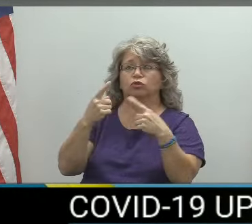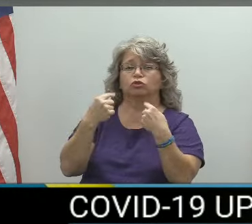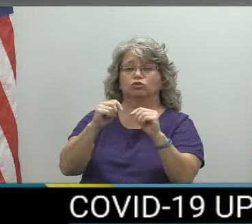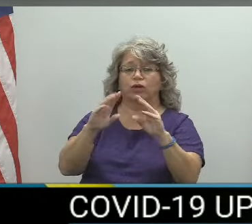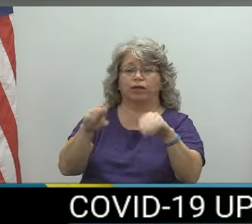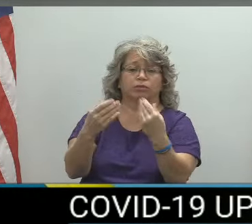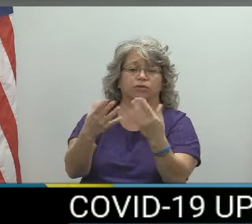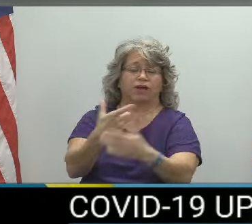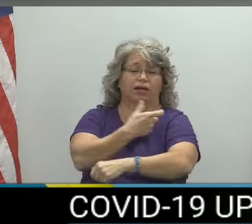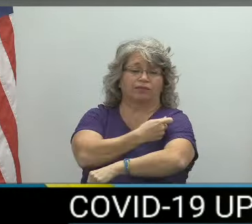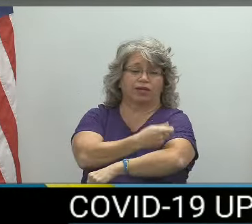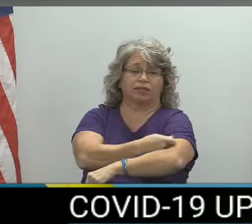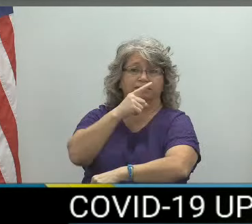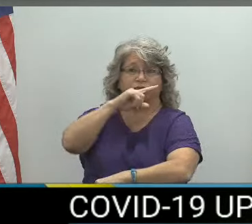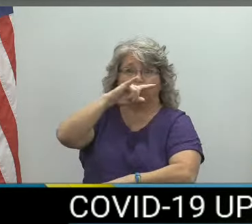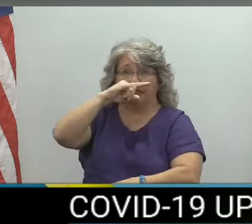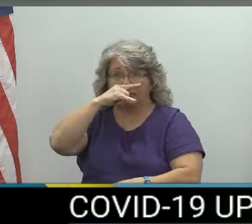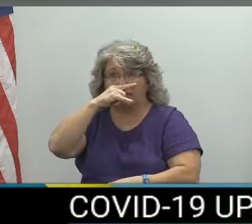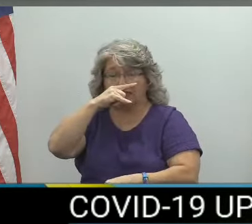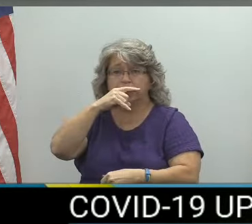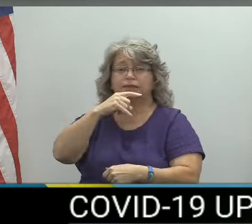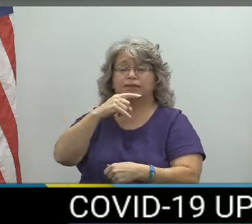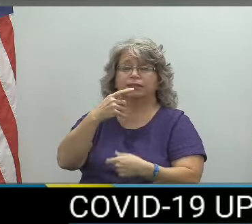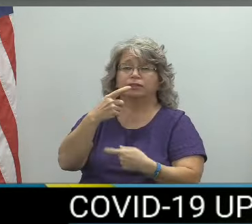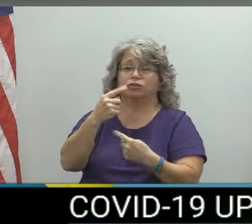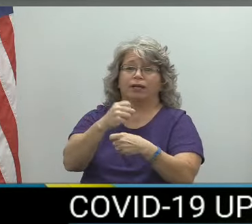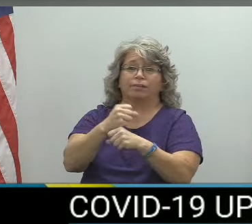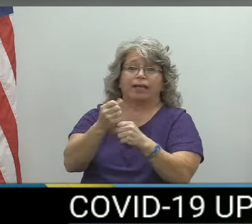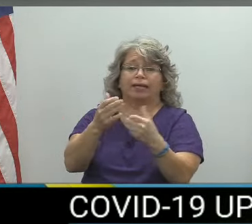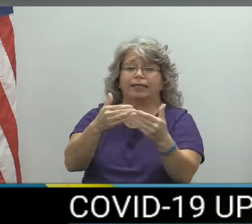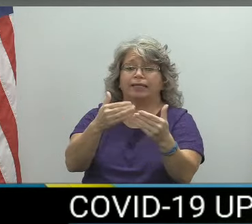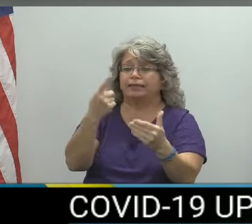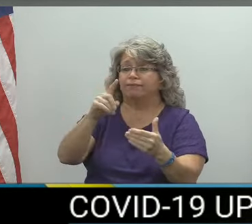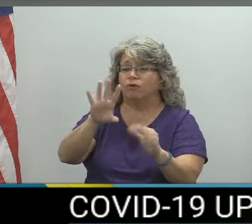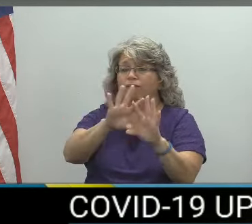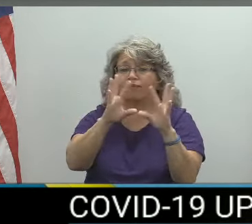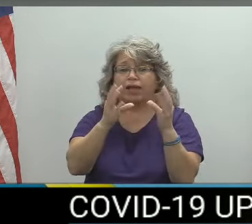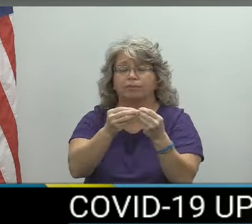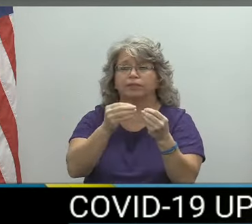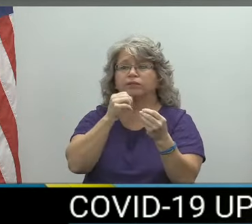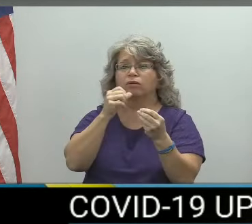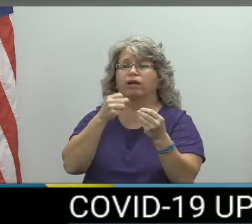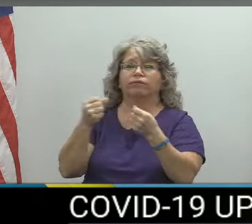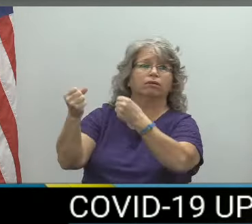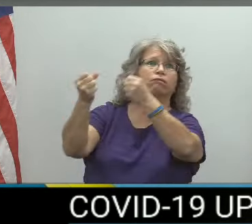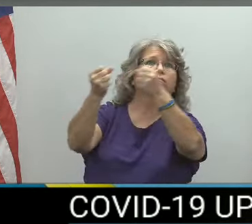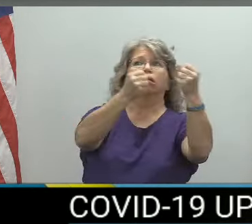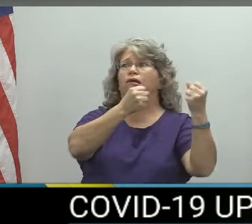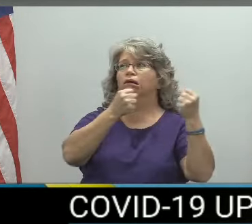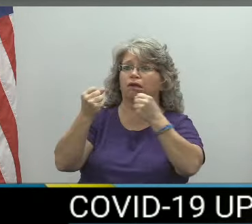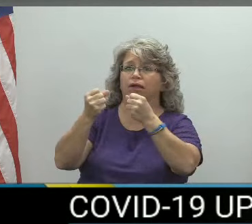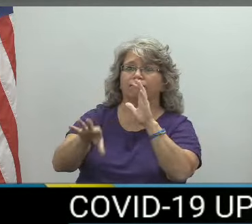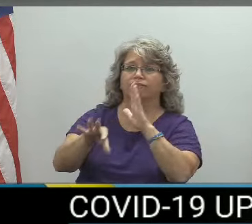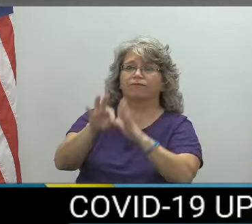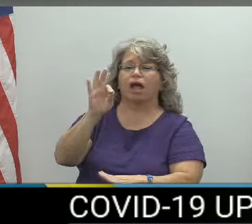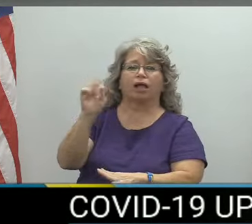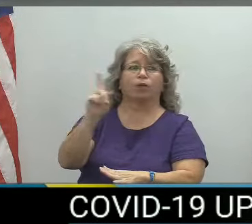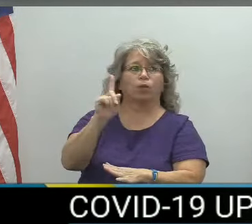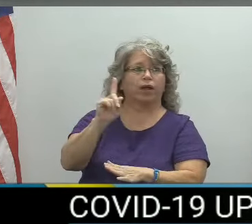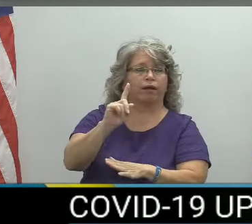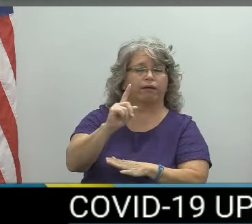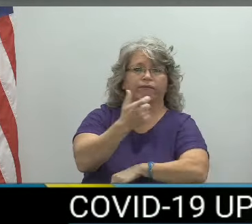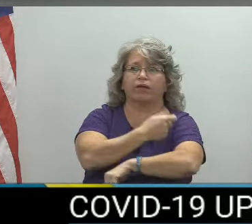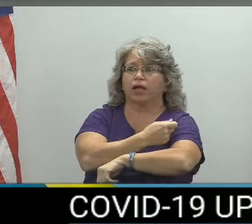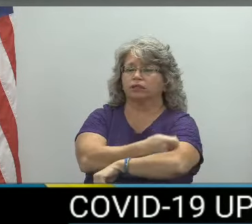as convenient as possible for family members so they don't have to go to the mall or find one of our locations. We're coming to those